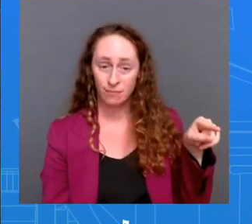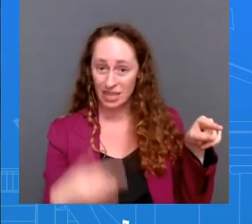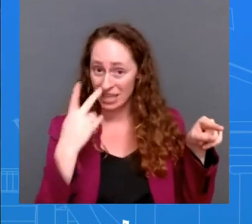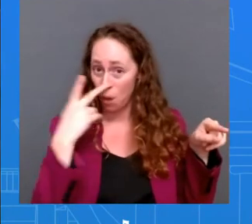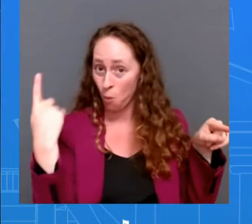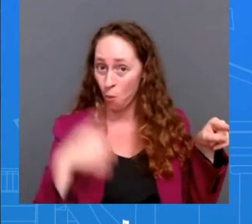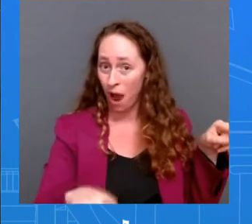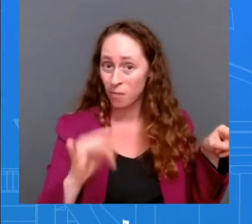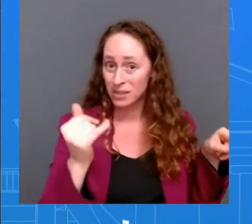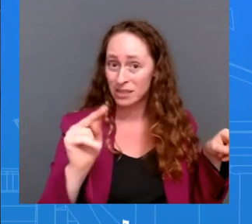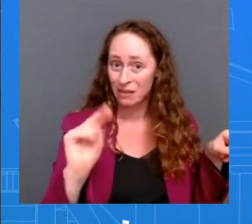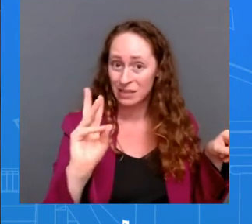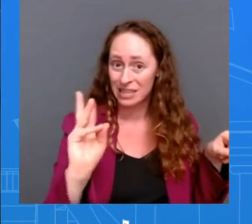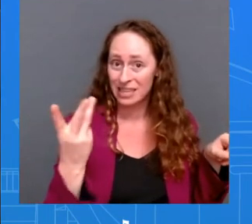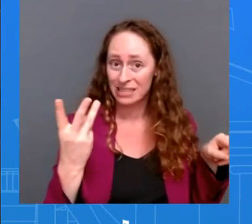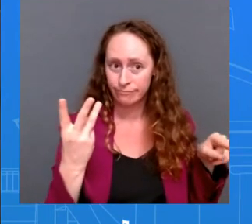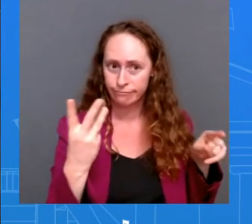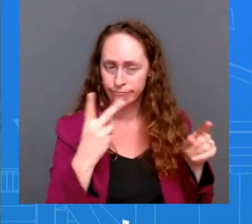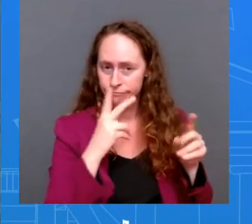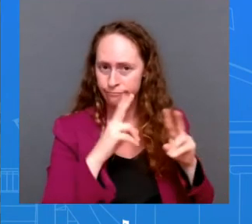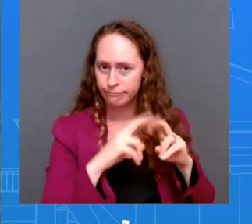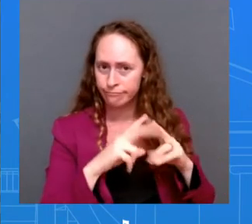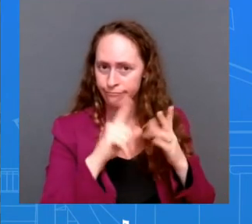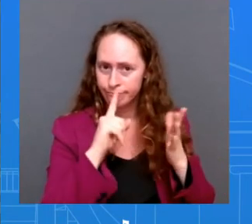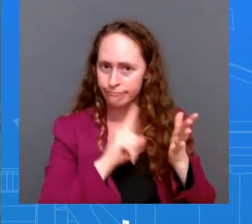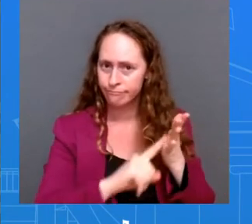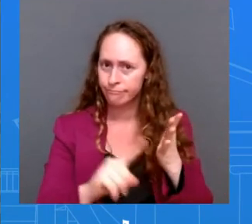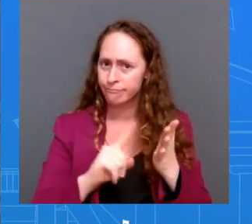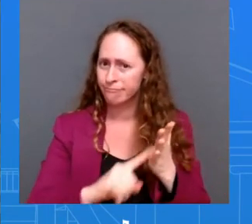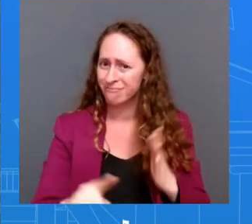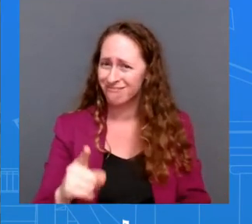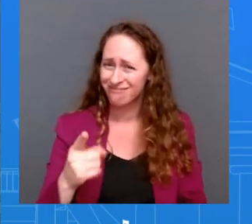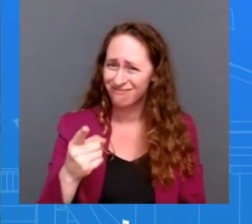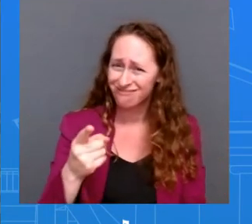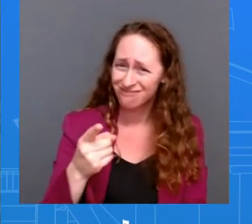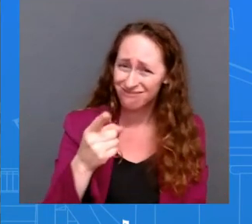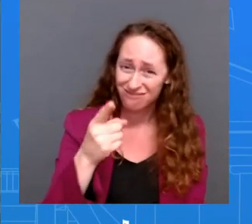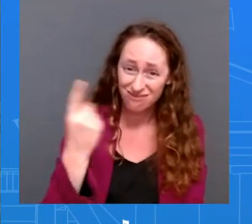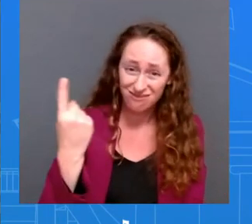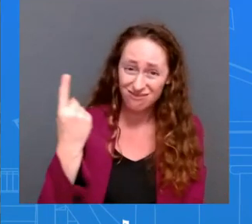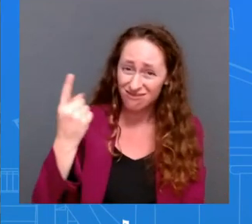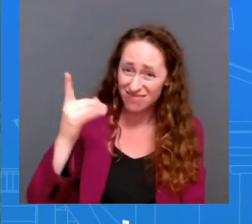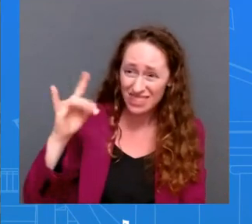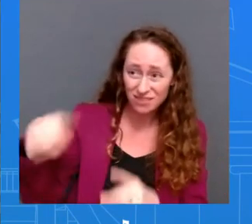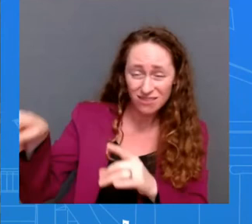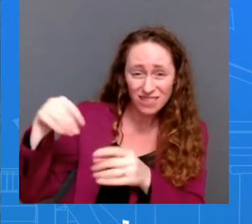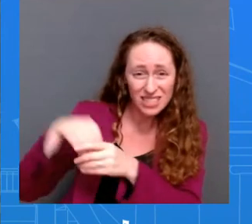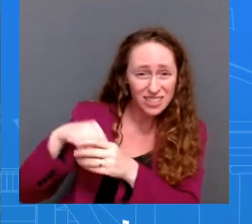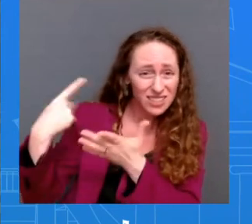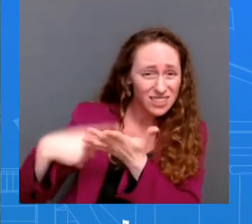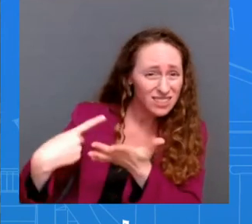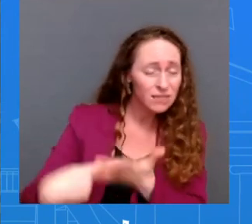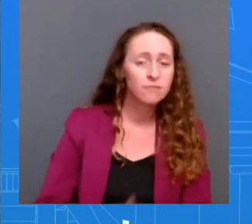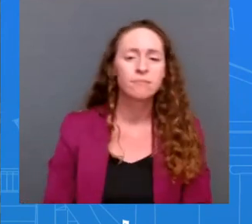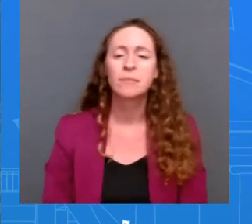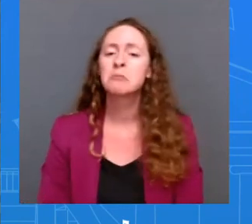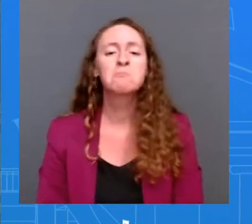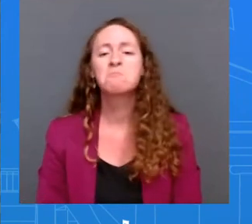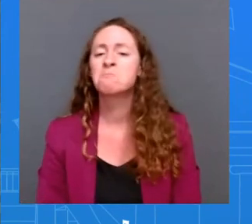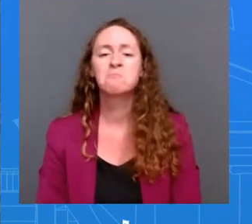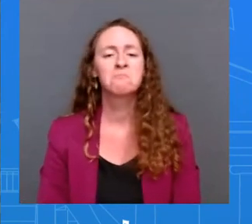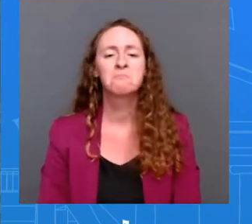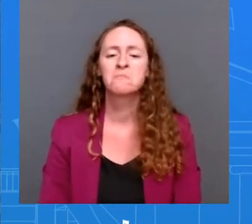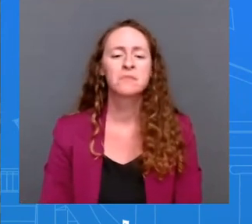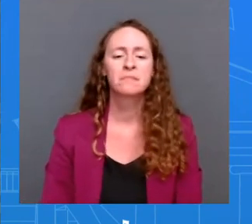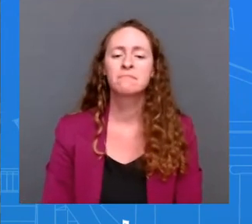there been any conversations in the White House about his leadership? There's no personnel updates that I have for you at this time. Look, the president